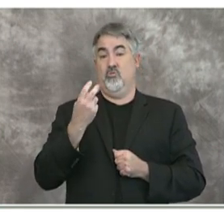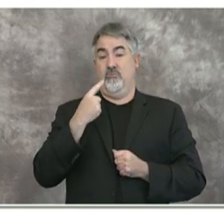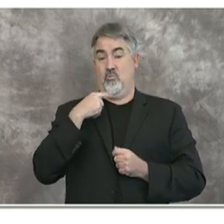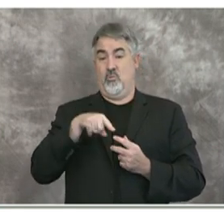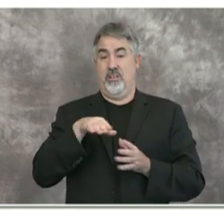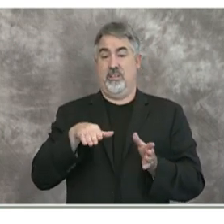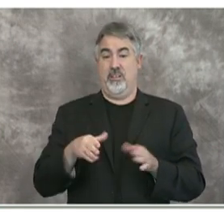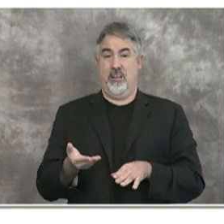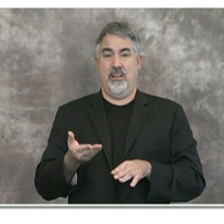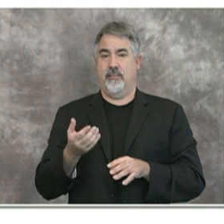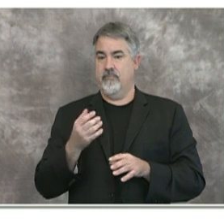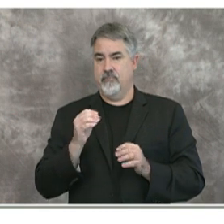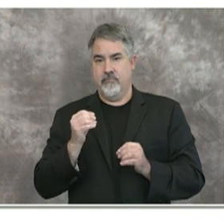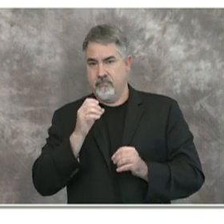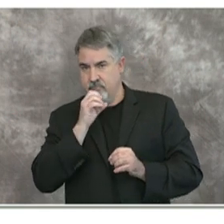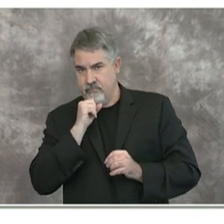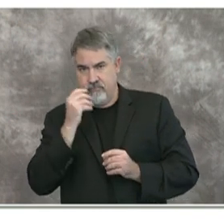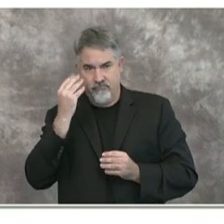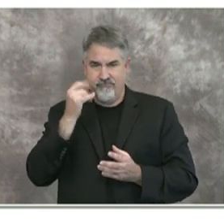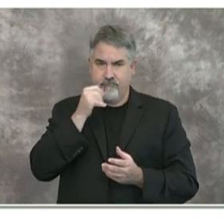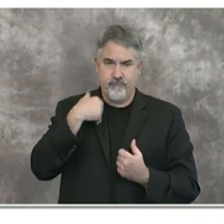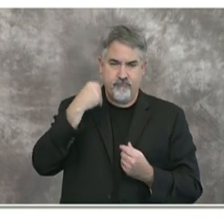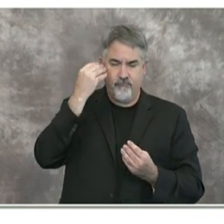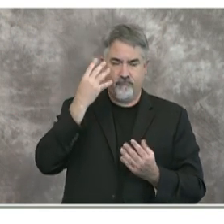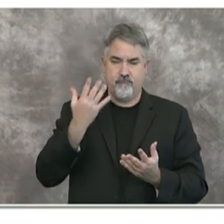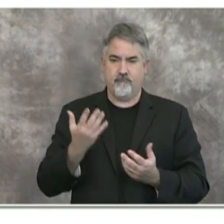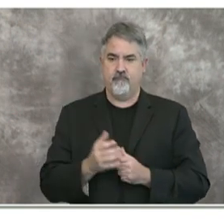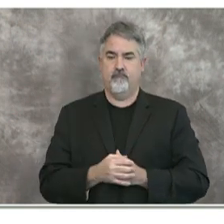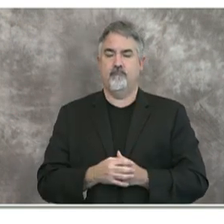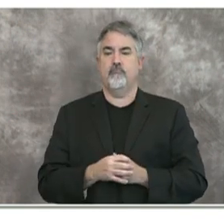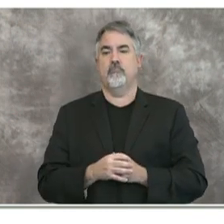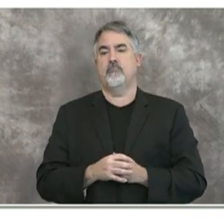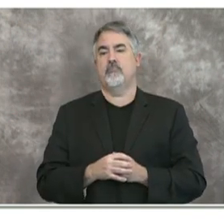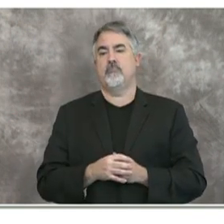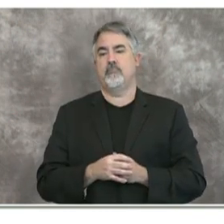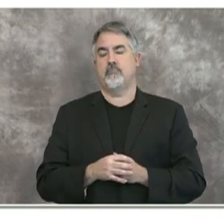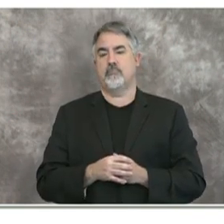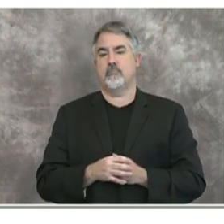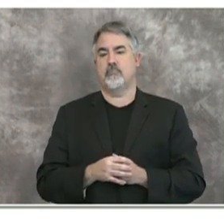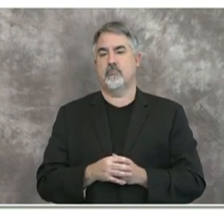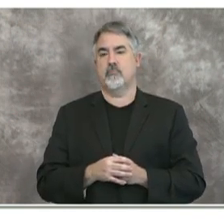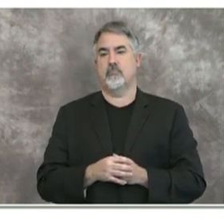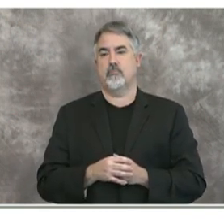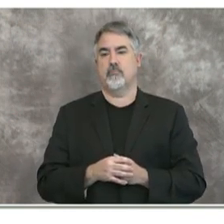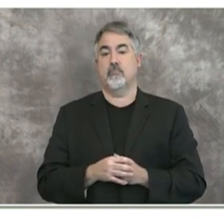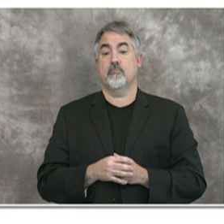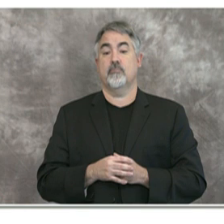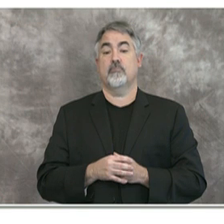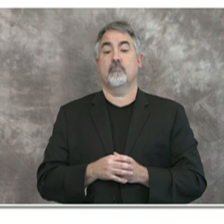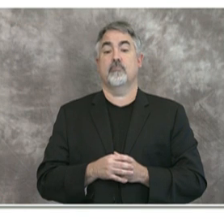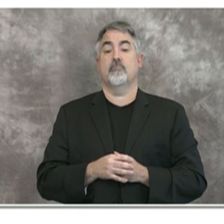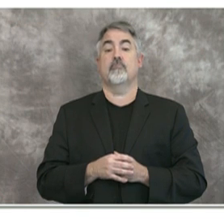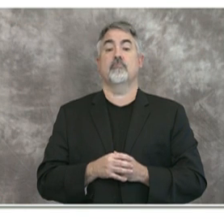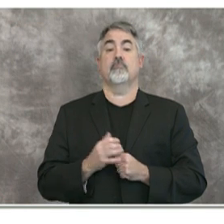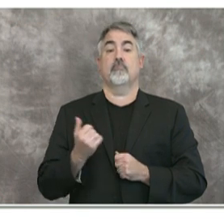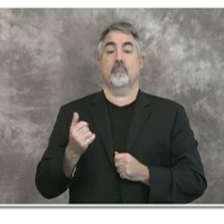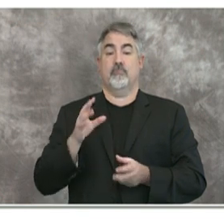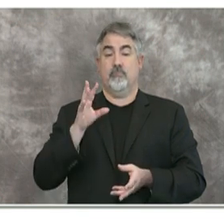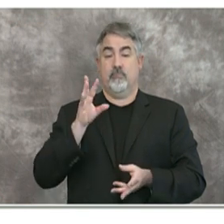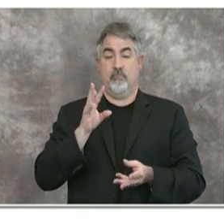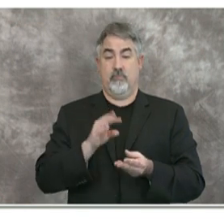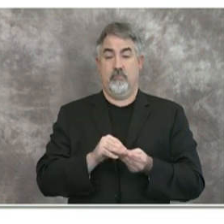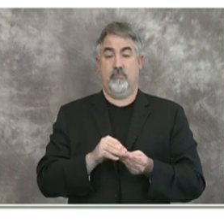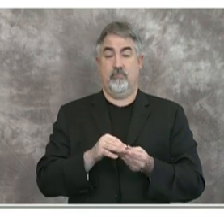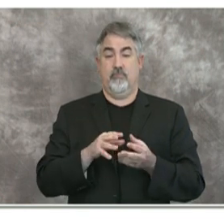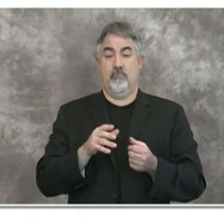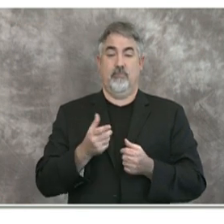no information on race and ethnicity at this time. Of the remaining total,